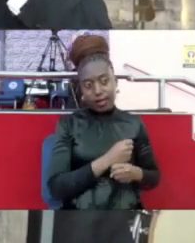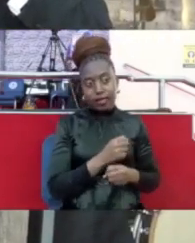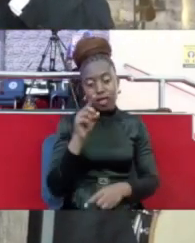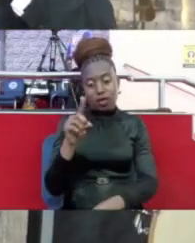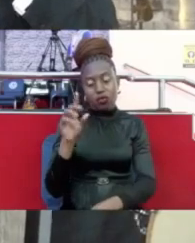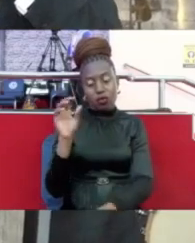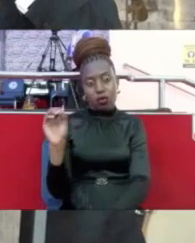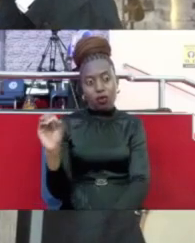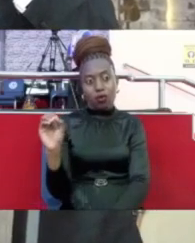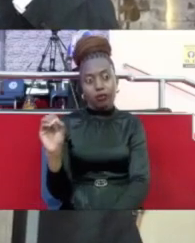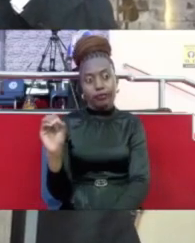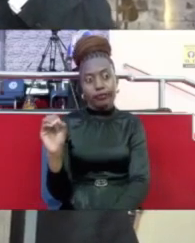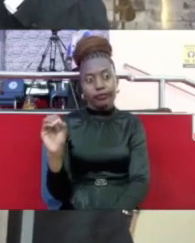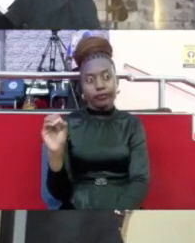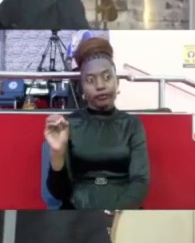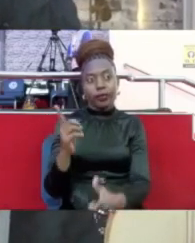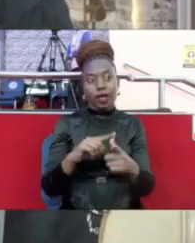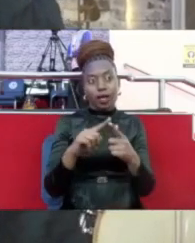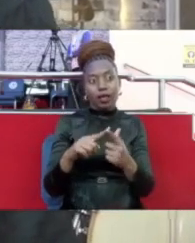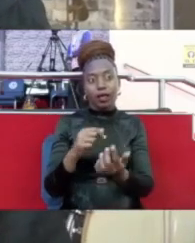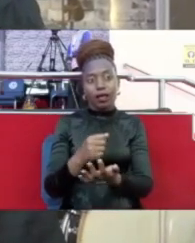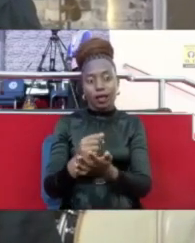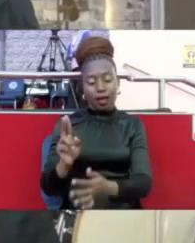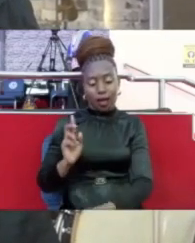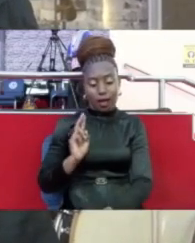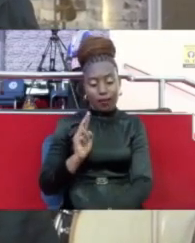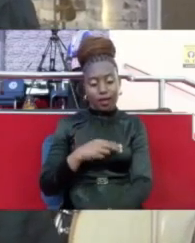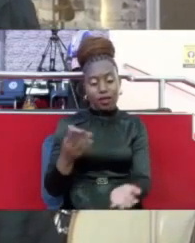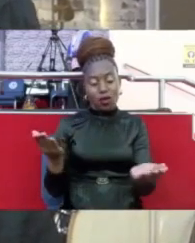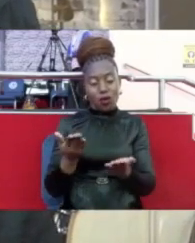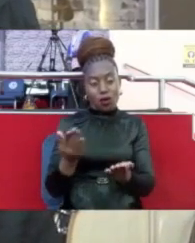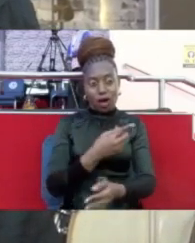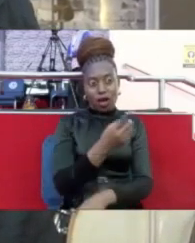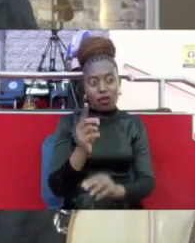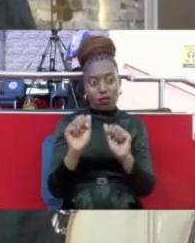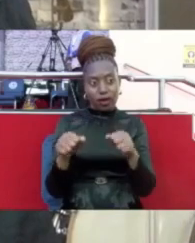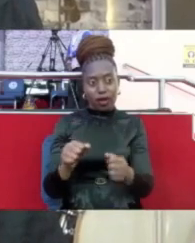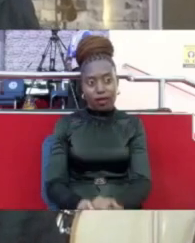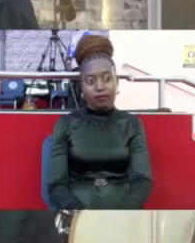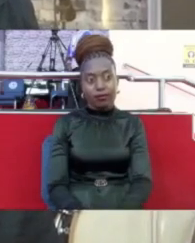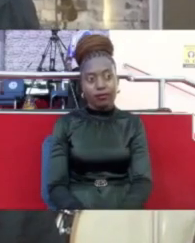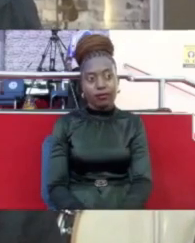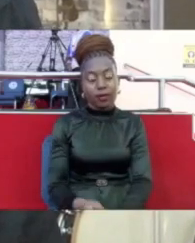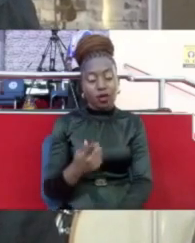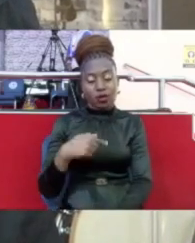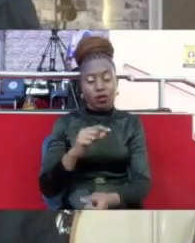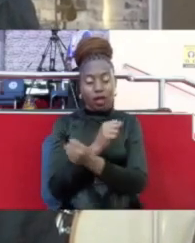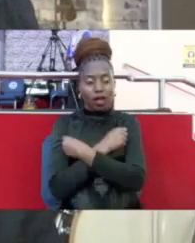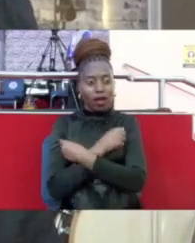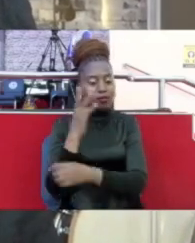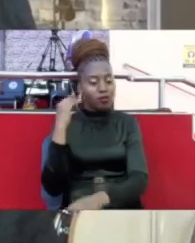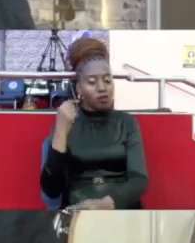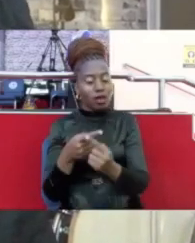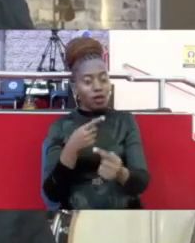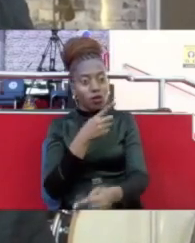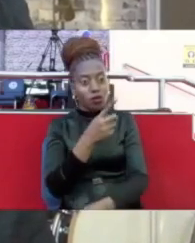MaasaiTrust.org. And then help us any way you can. Na utusaidie kwa njia yote ambayo uweze. So we would love to hear from you that way. Asante